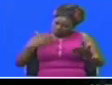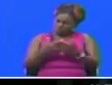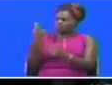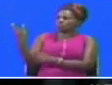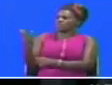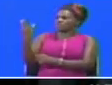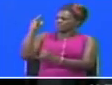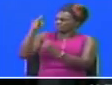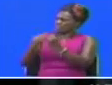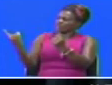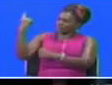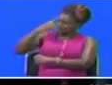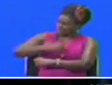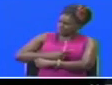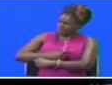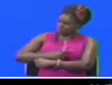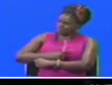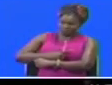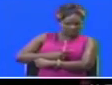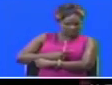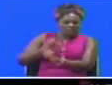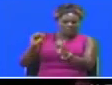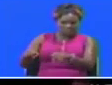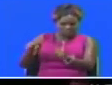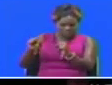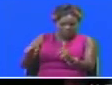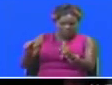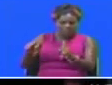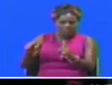is the final day, do you think the exercise will finally